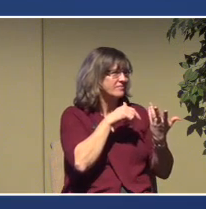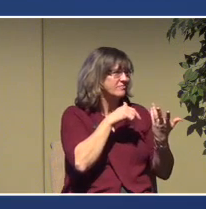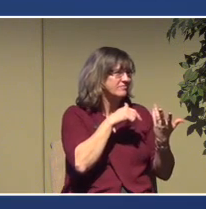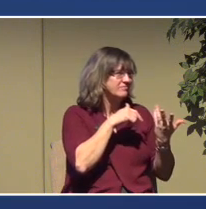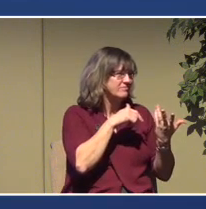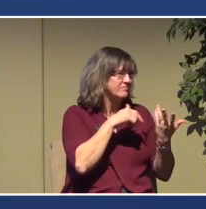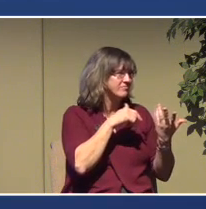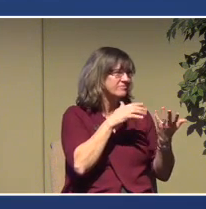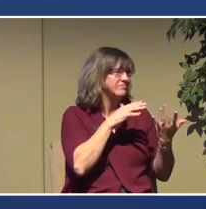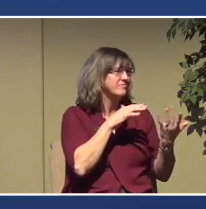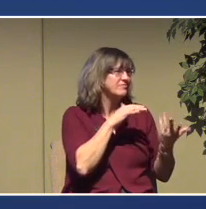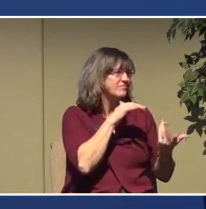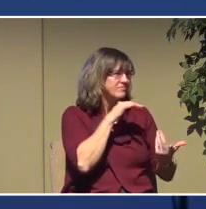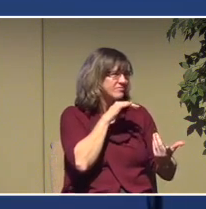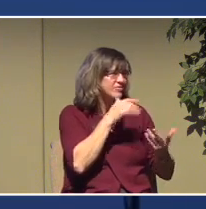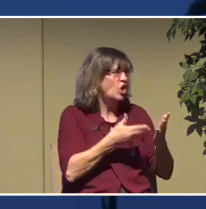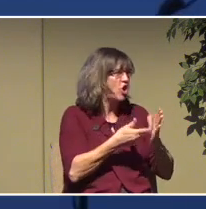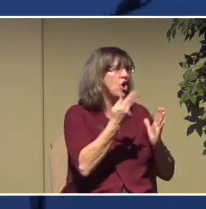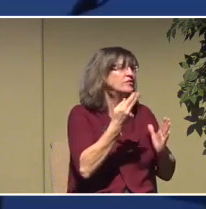come.